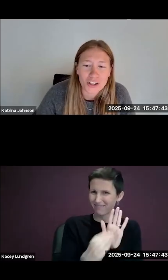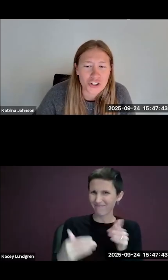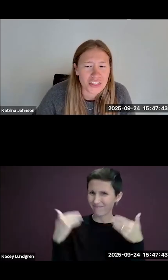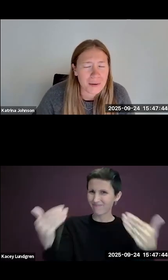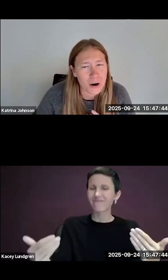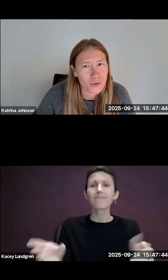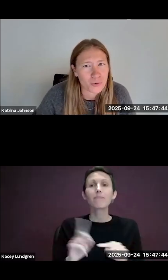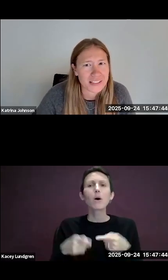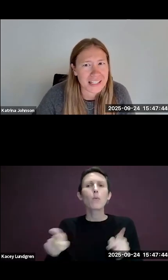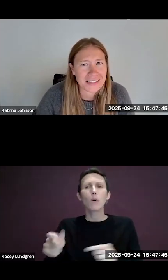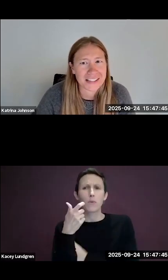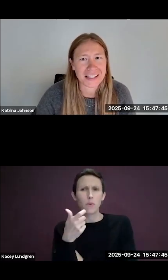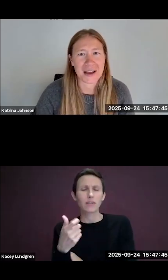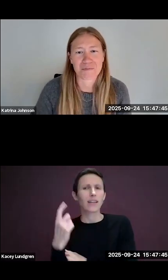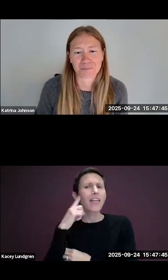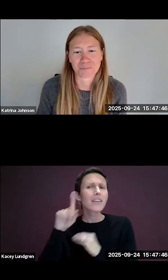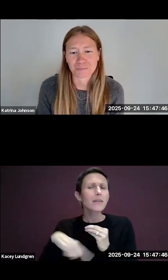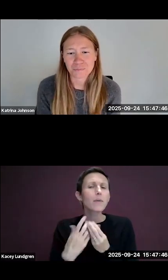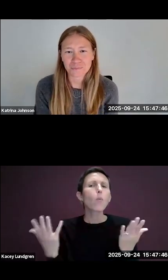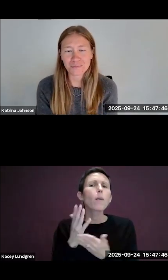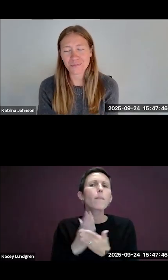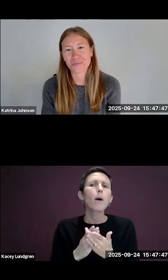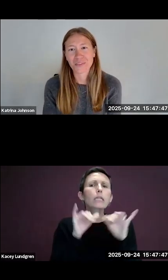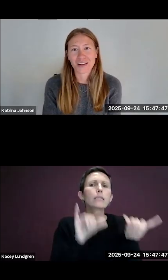while you watch, think about what stays the same.